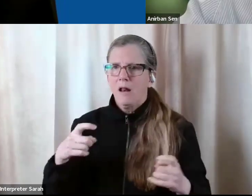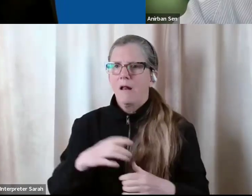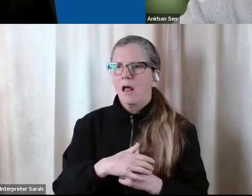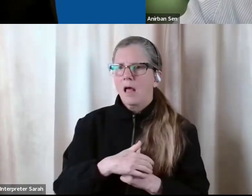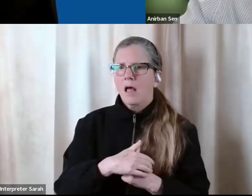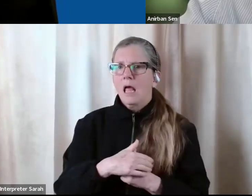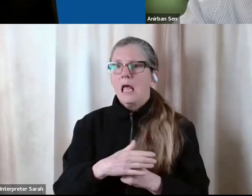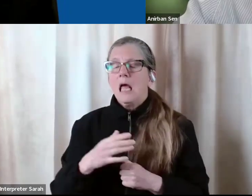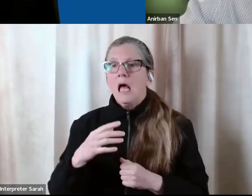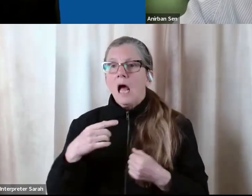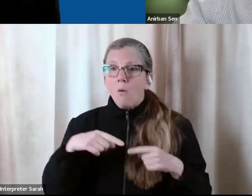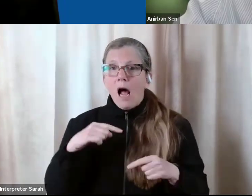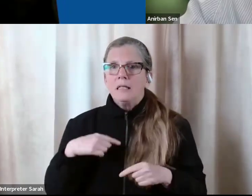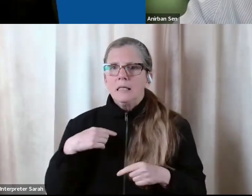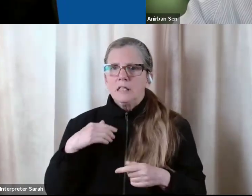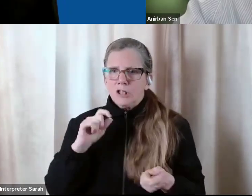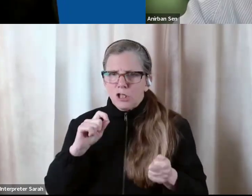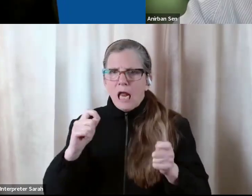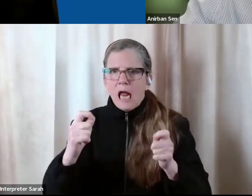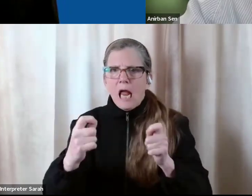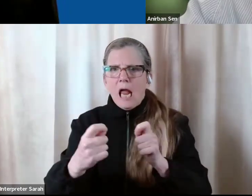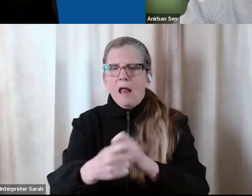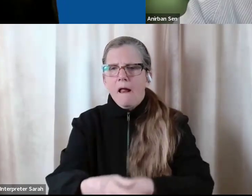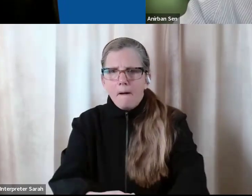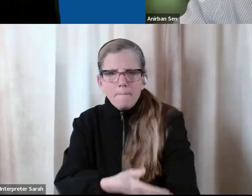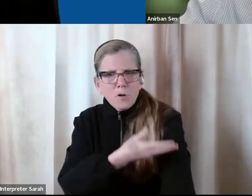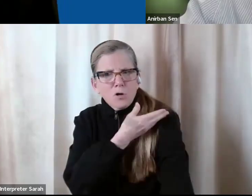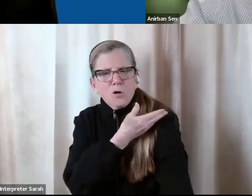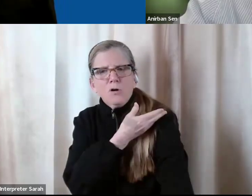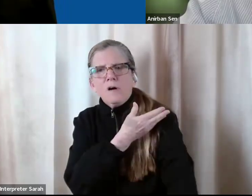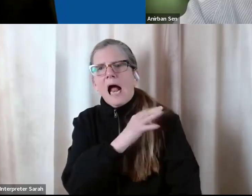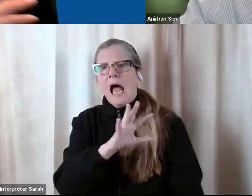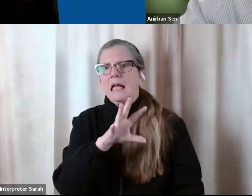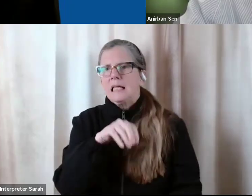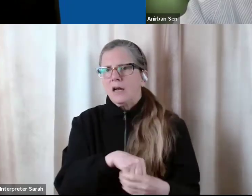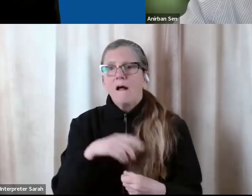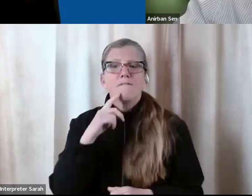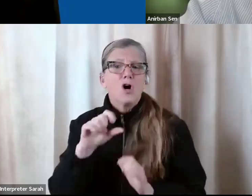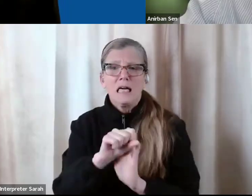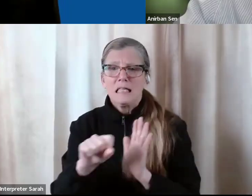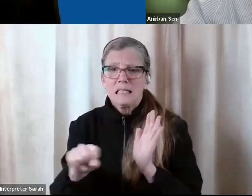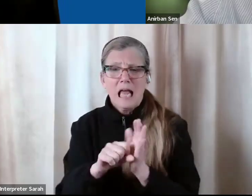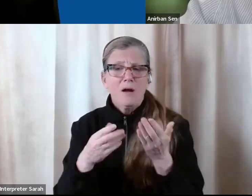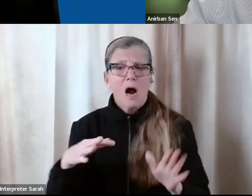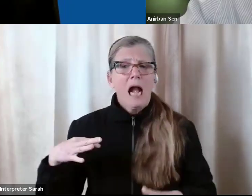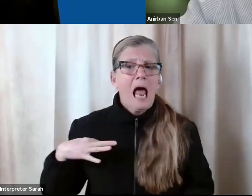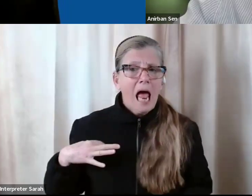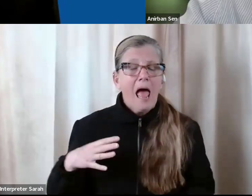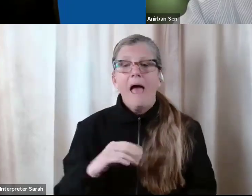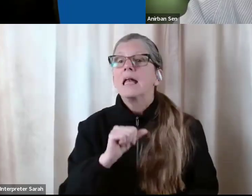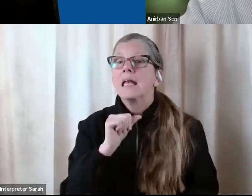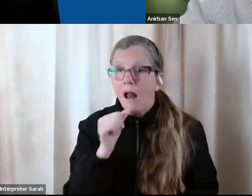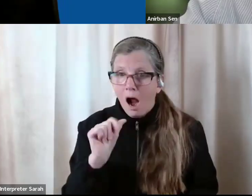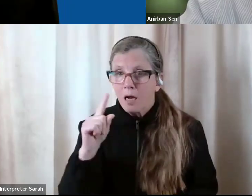this evolves and, is integrated with further state applications and potentially other, non-government